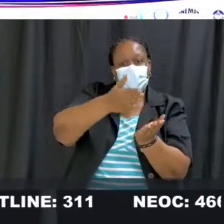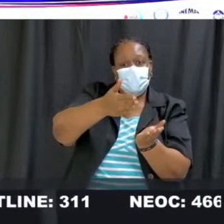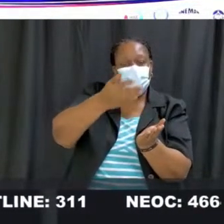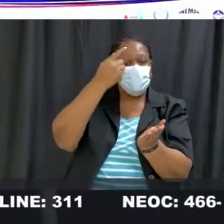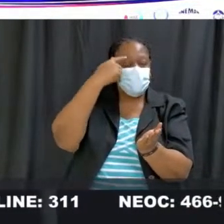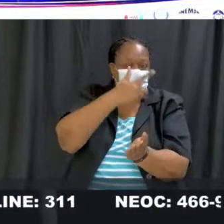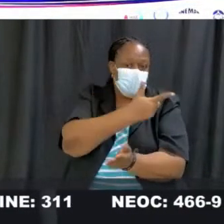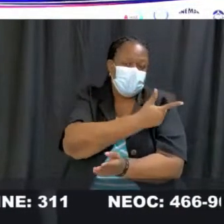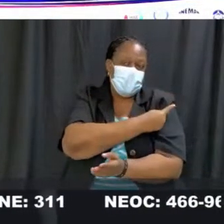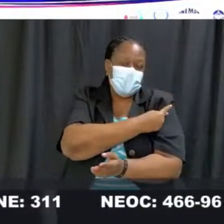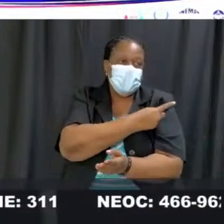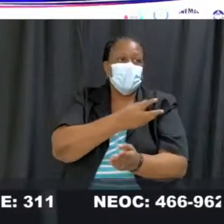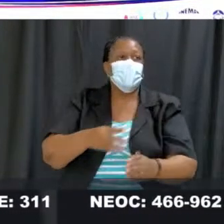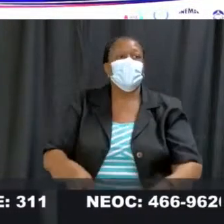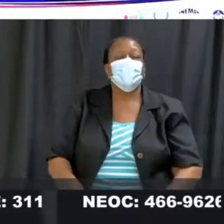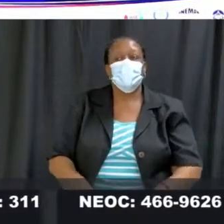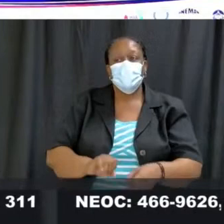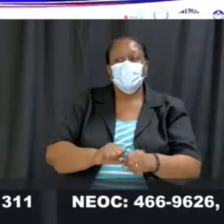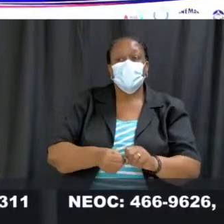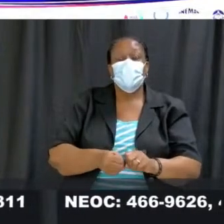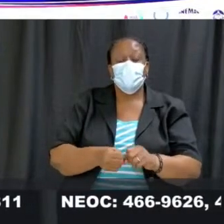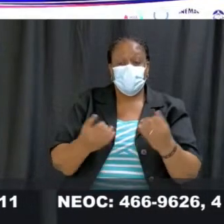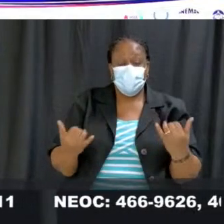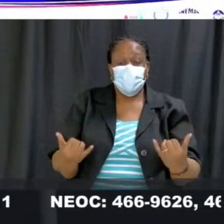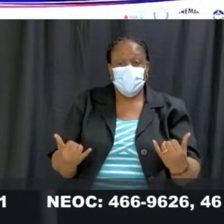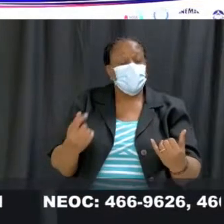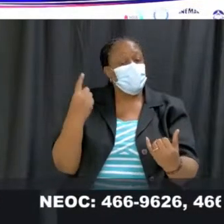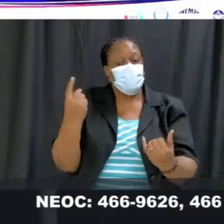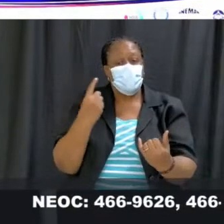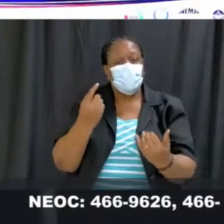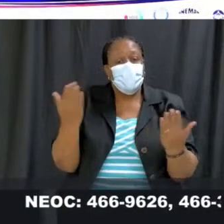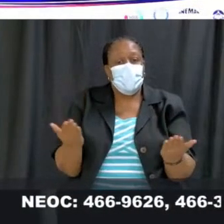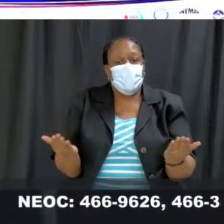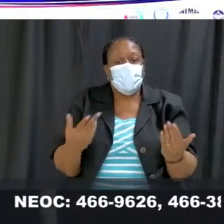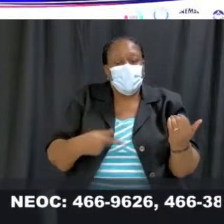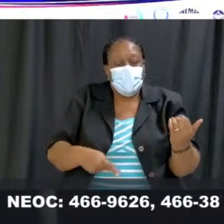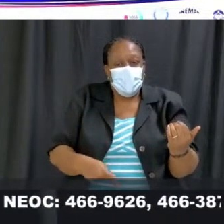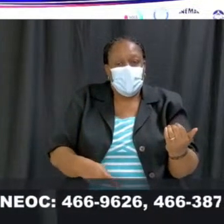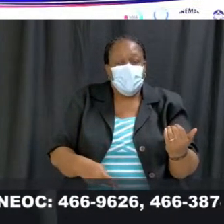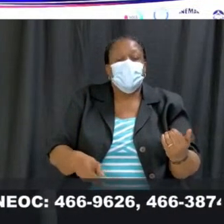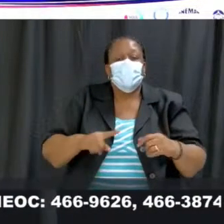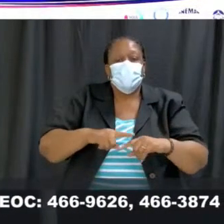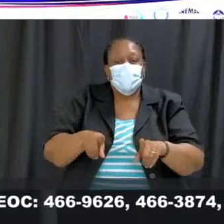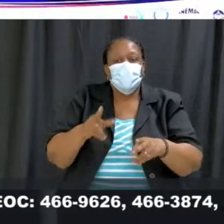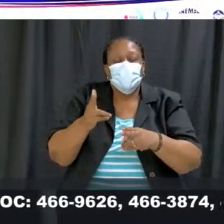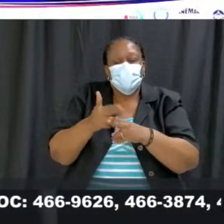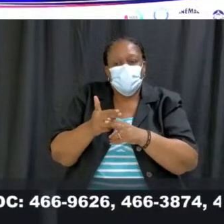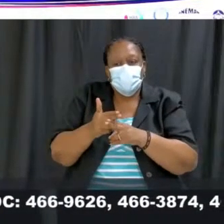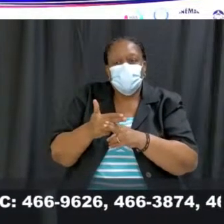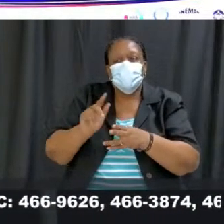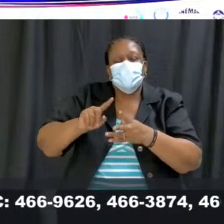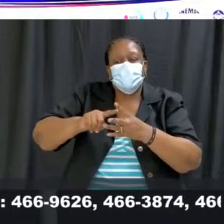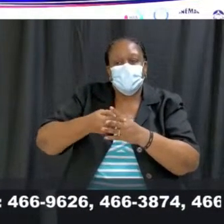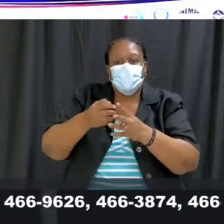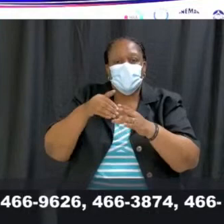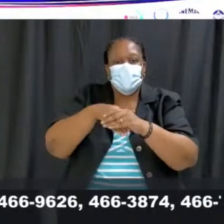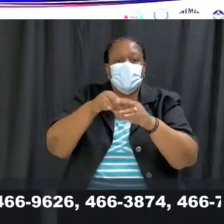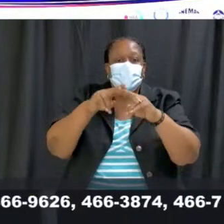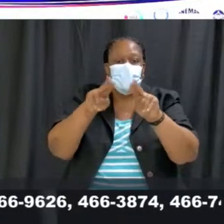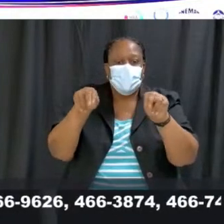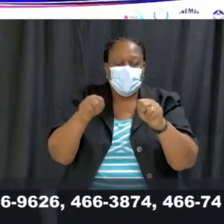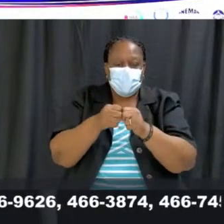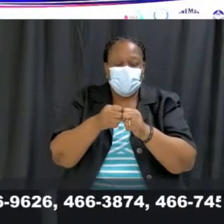that you can receive your electronic versions of your card. It is important for you to be able to go into